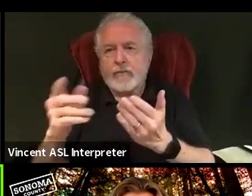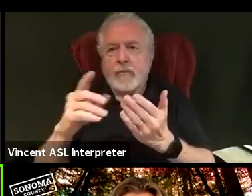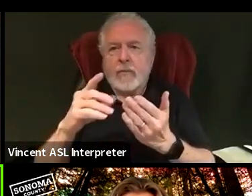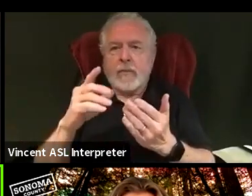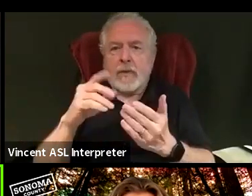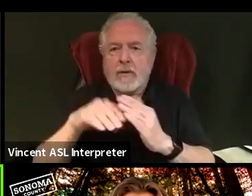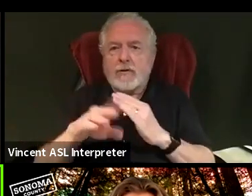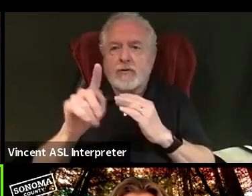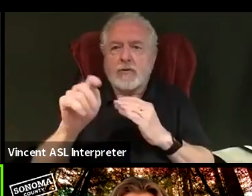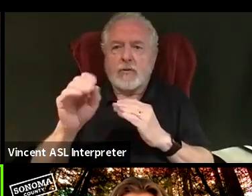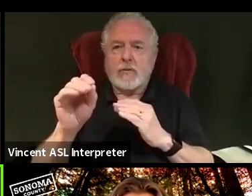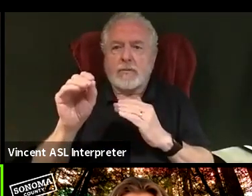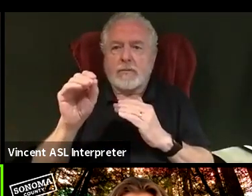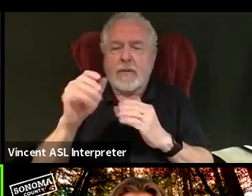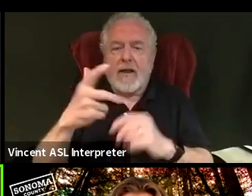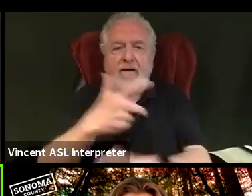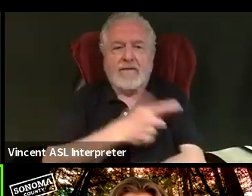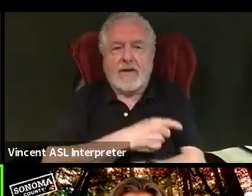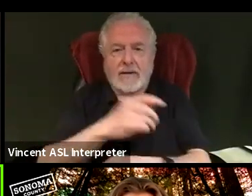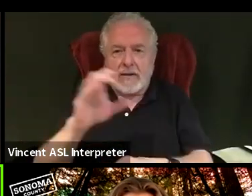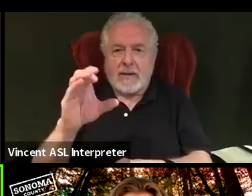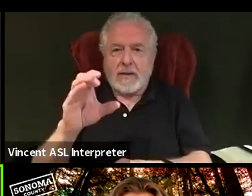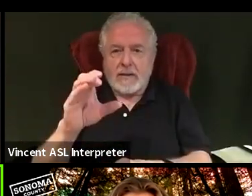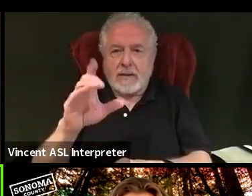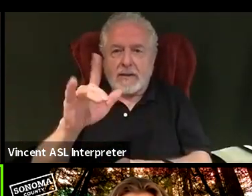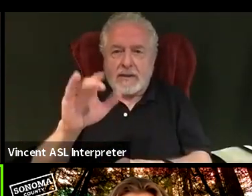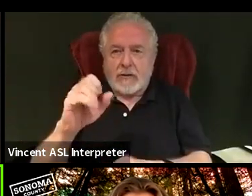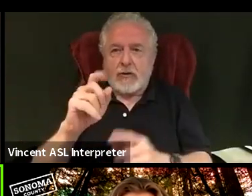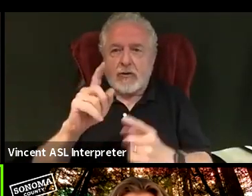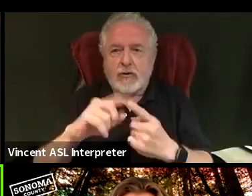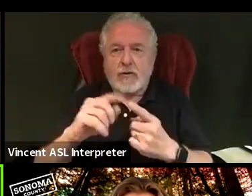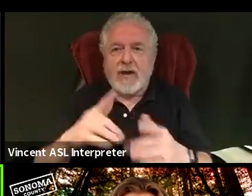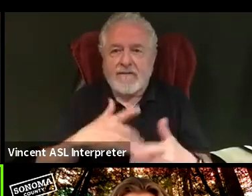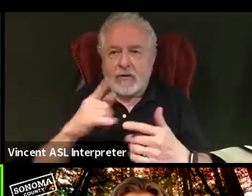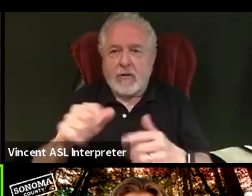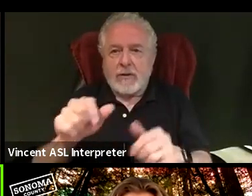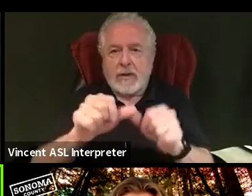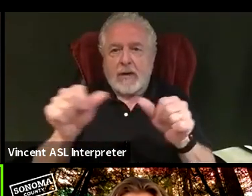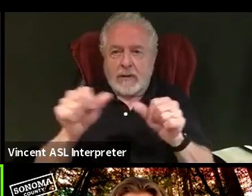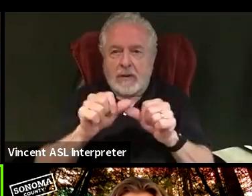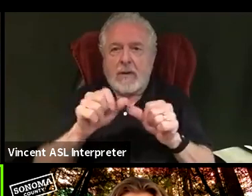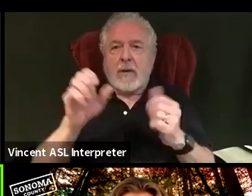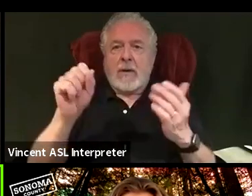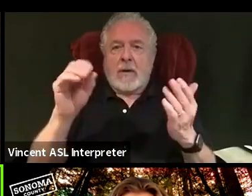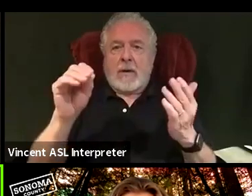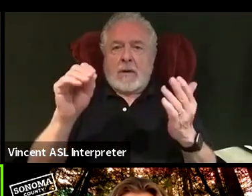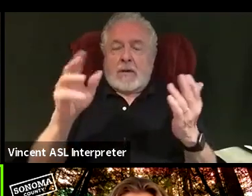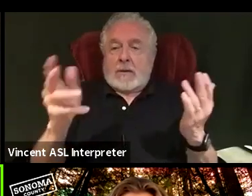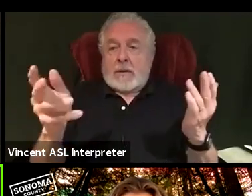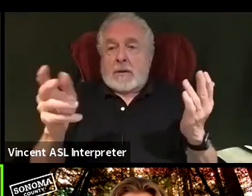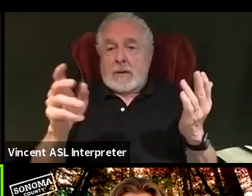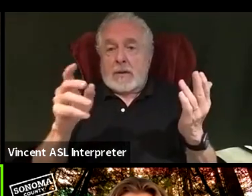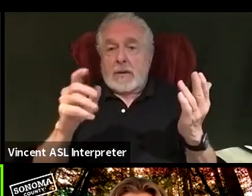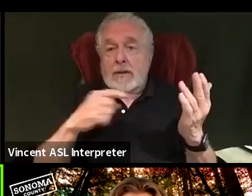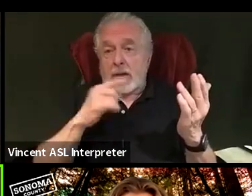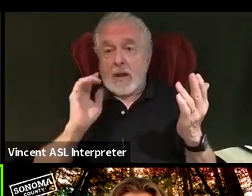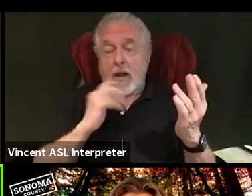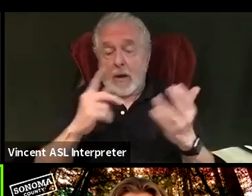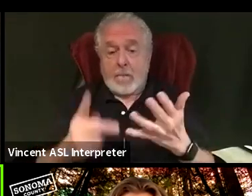bring people into vaccine clinics or go do events in those areas. So like I